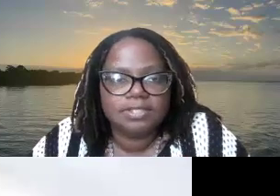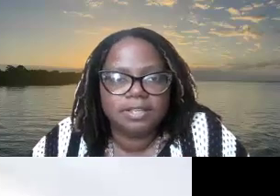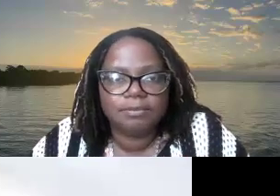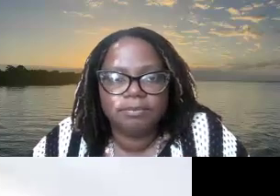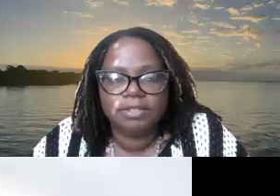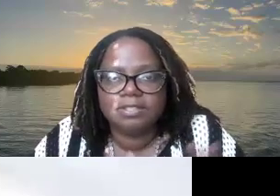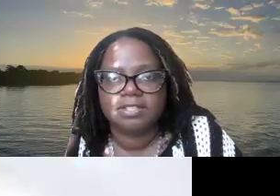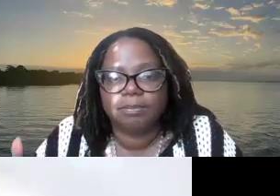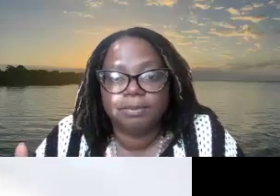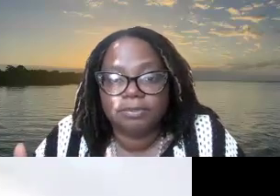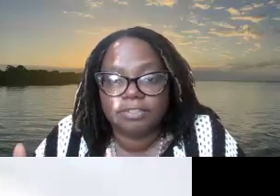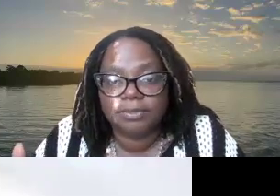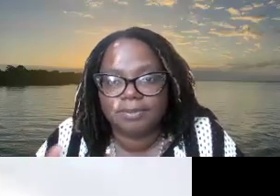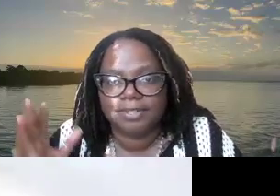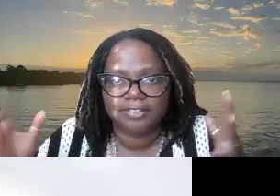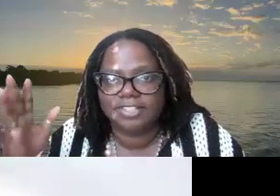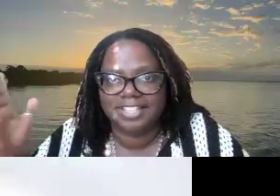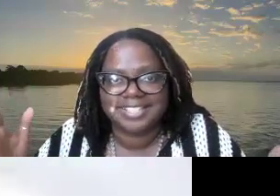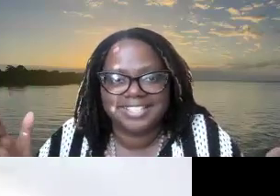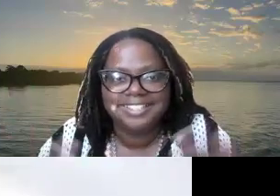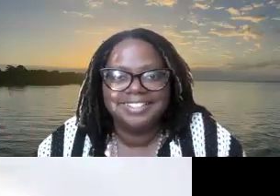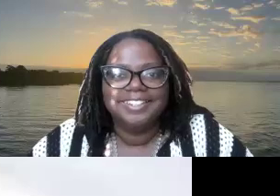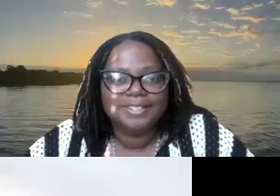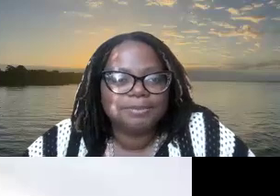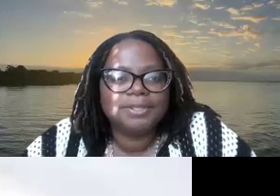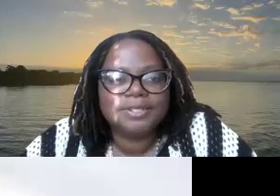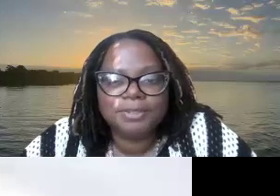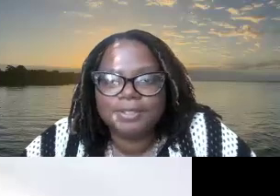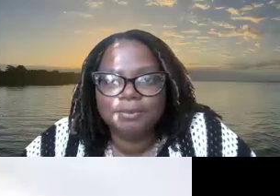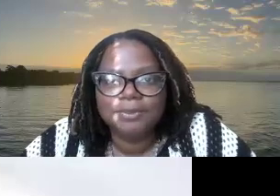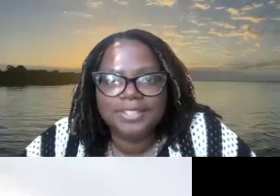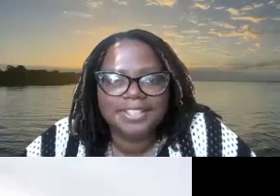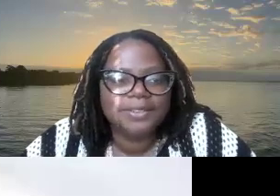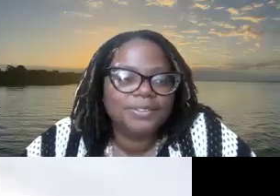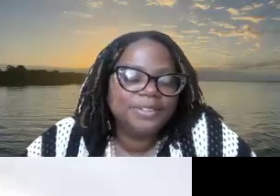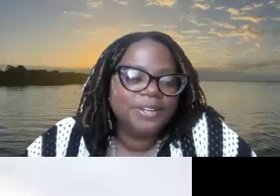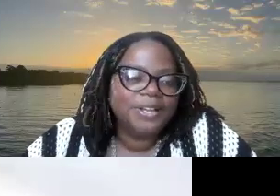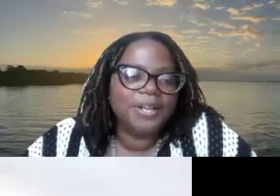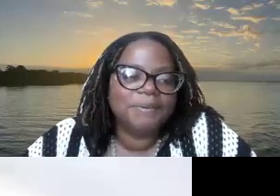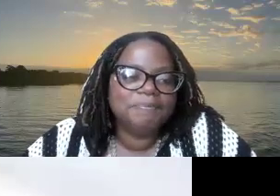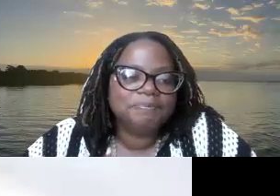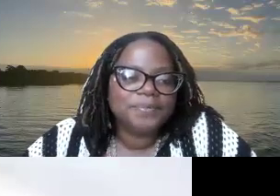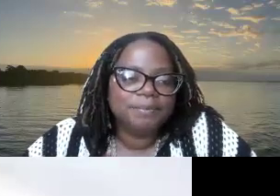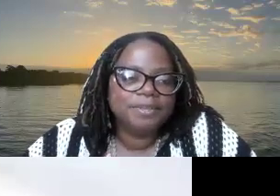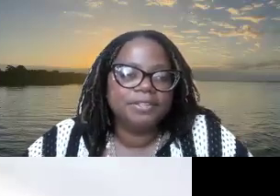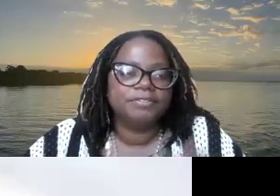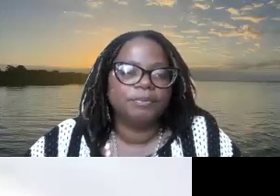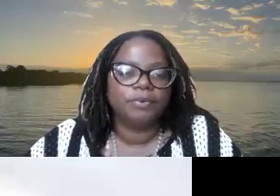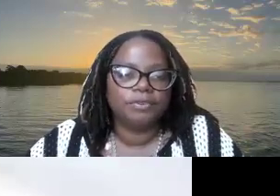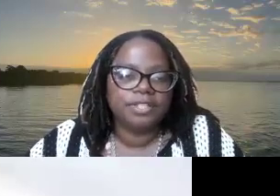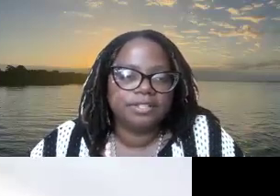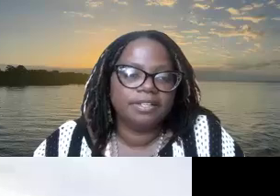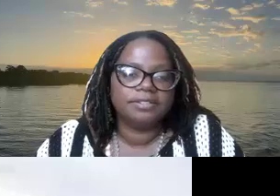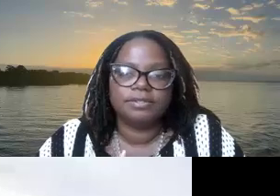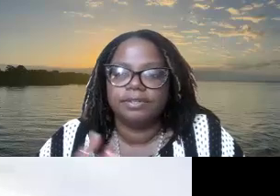in and you can see how, then we can see how people are doing that we actually can't see. It's a way to still be in community together. But here